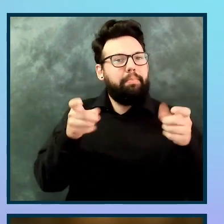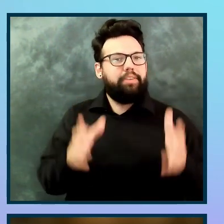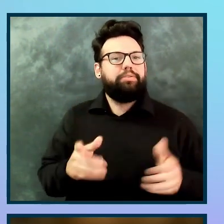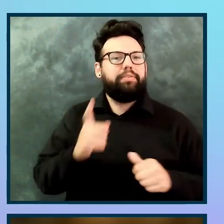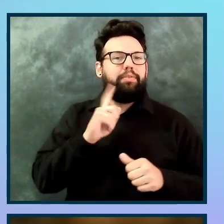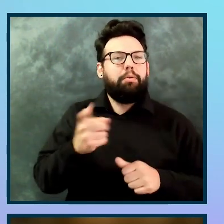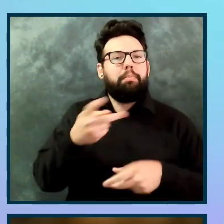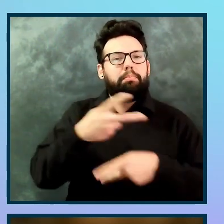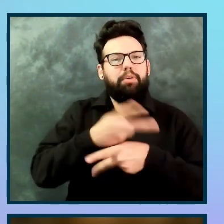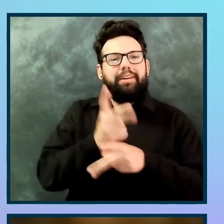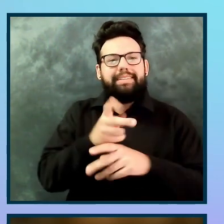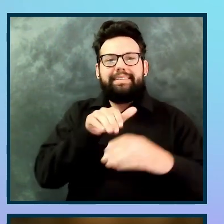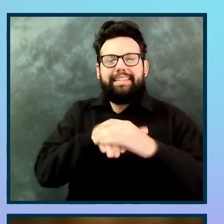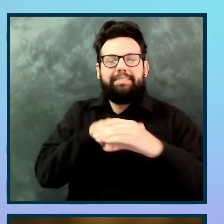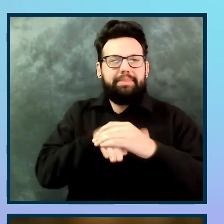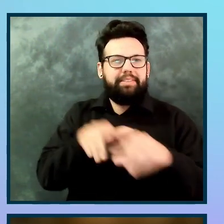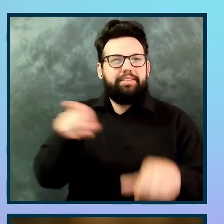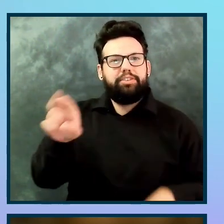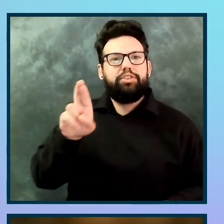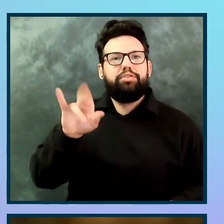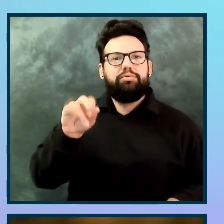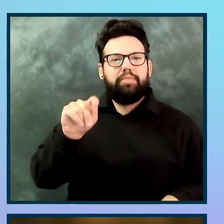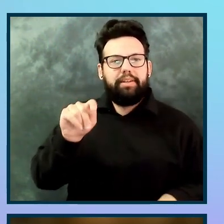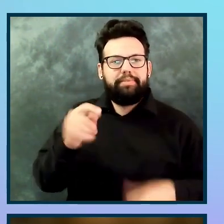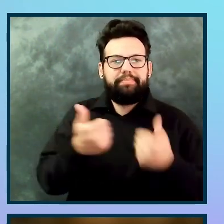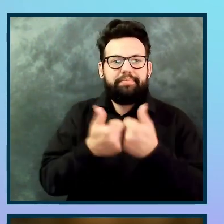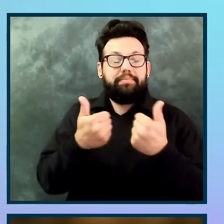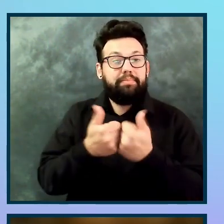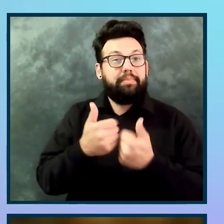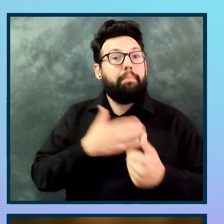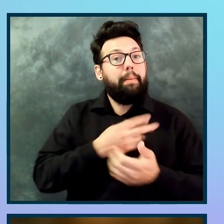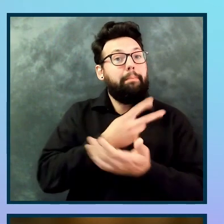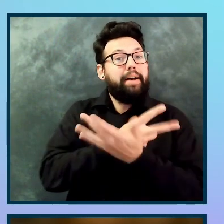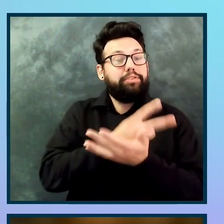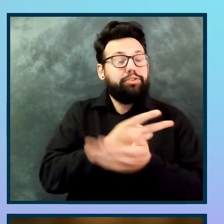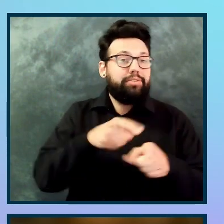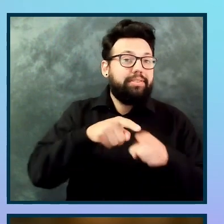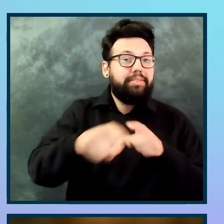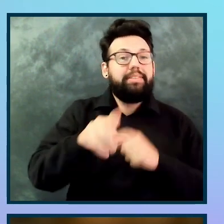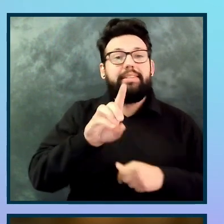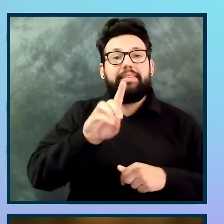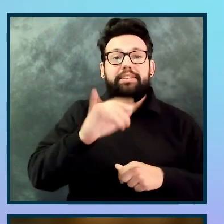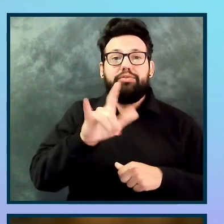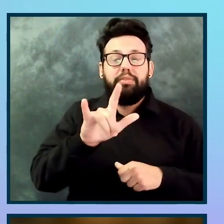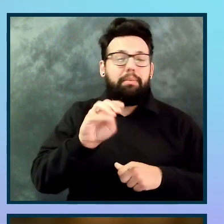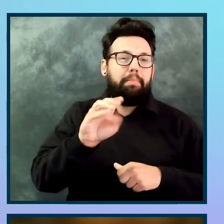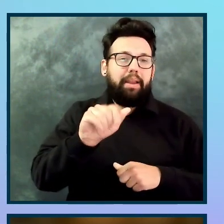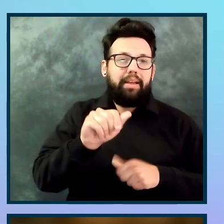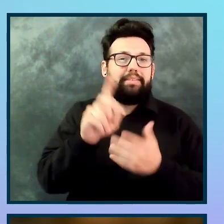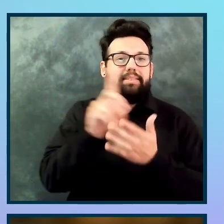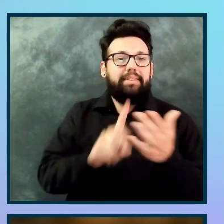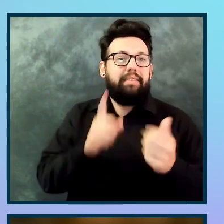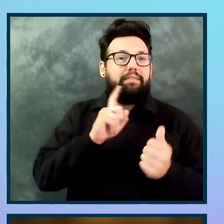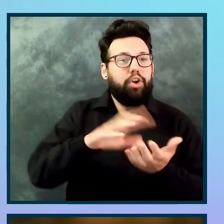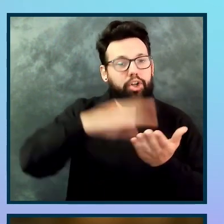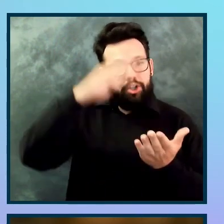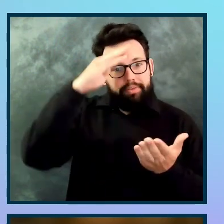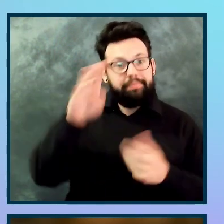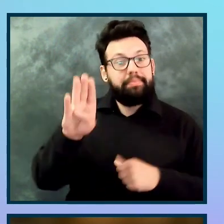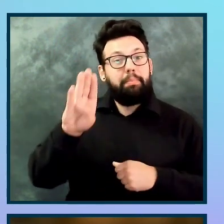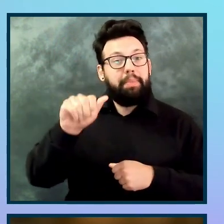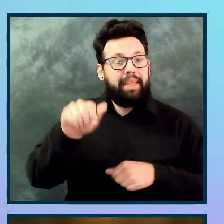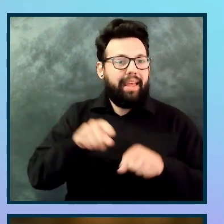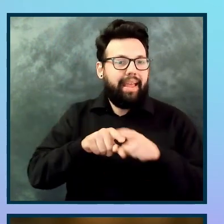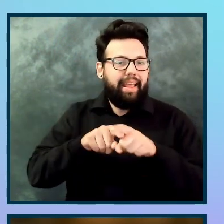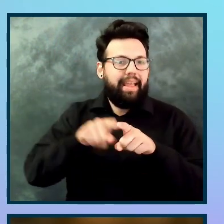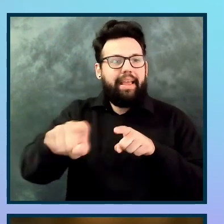Riot Games. I have a master's in digital media design for learning from NYU and a bachelor's in electrical engineering from Georgia